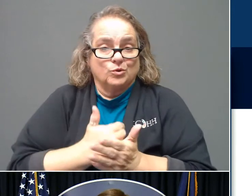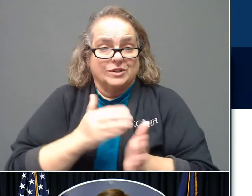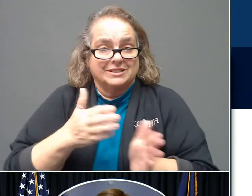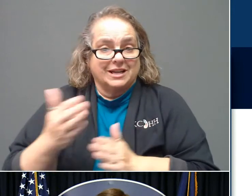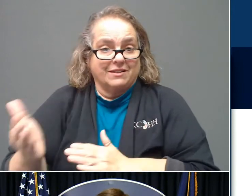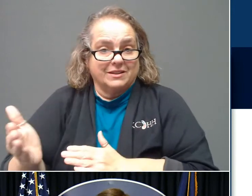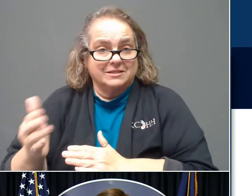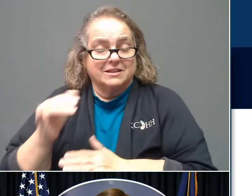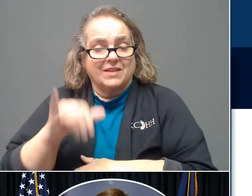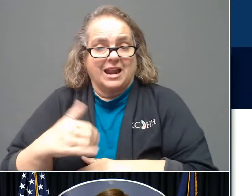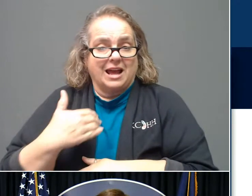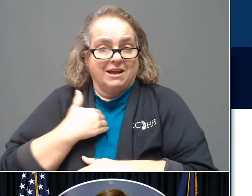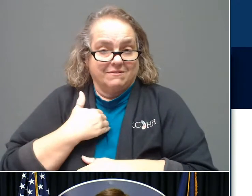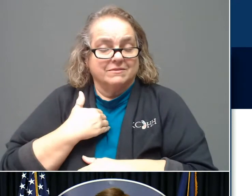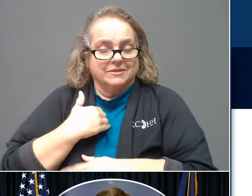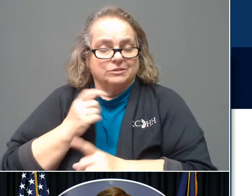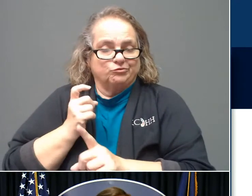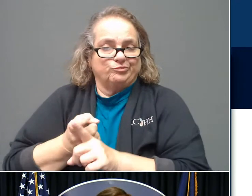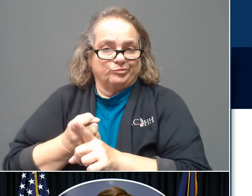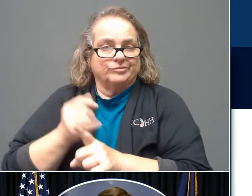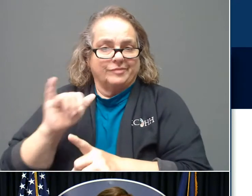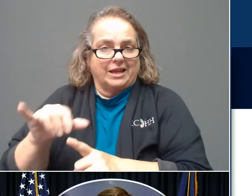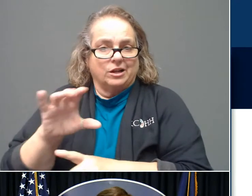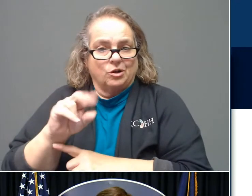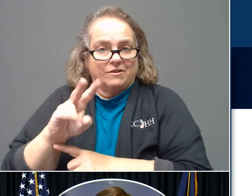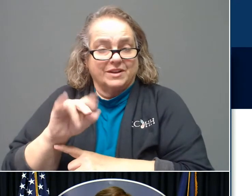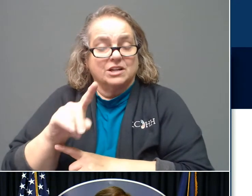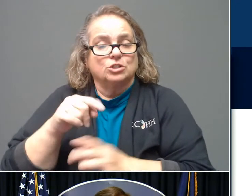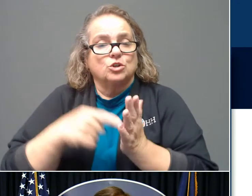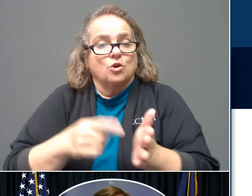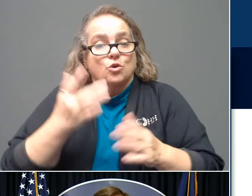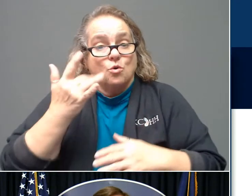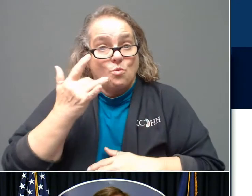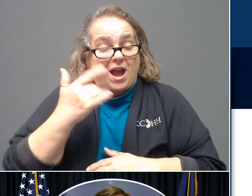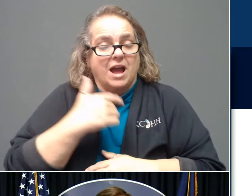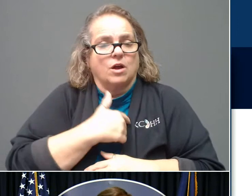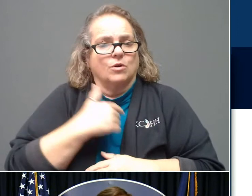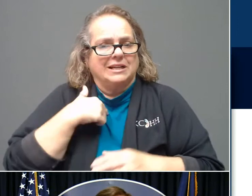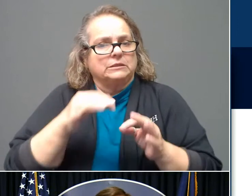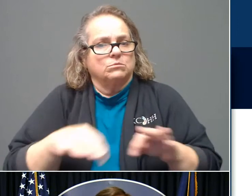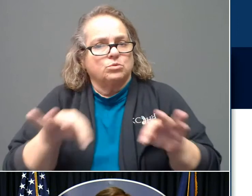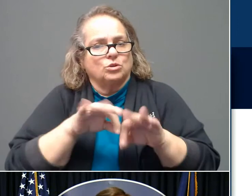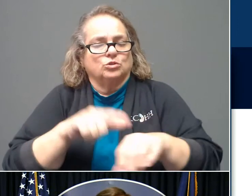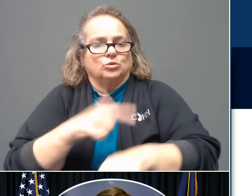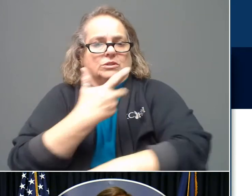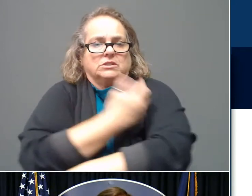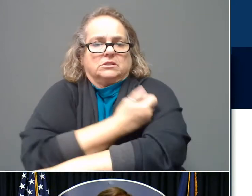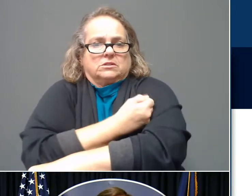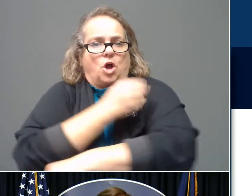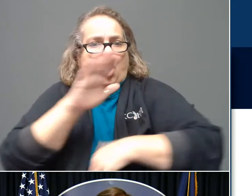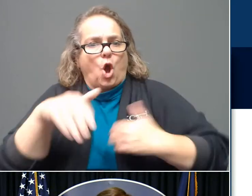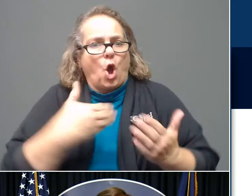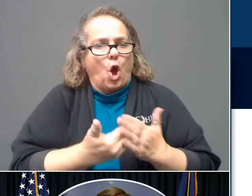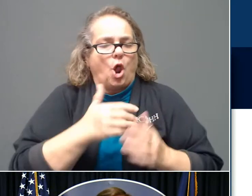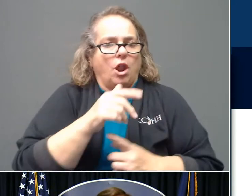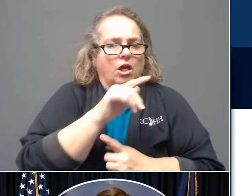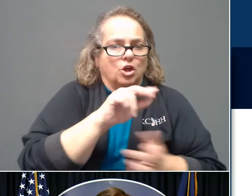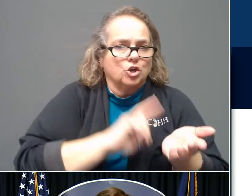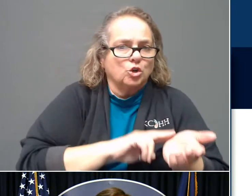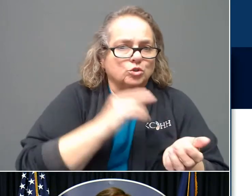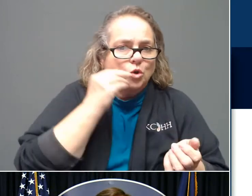Shows you why the long-term care program was so important. We are almost through every facility's first round